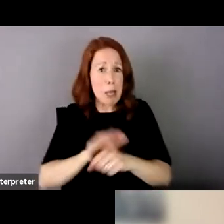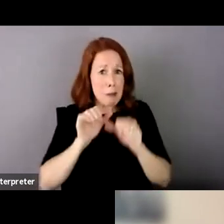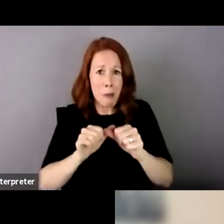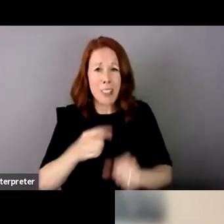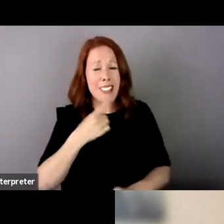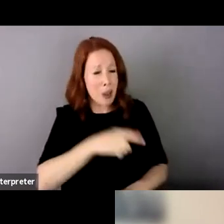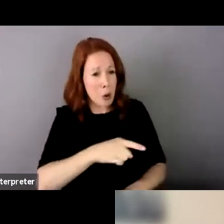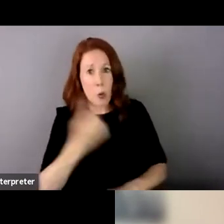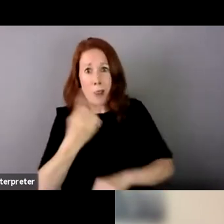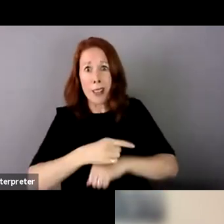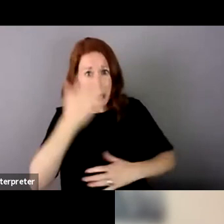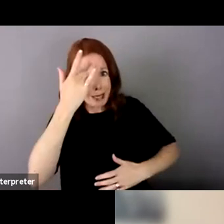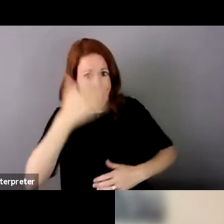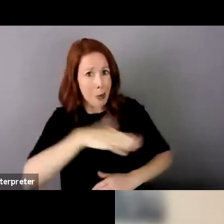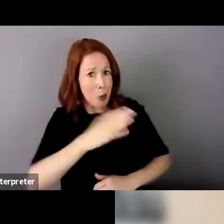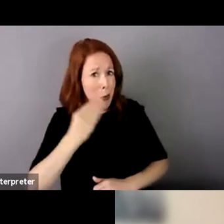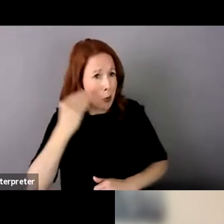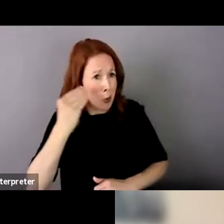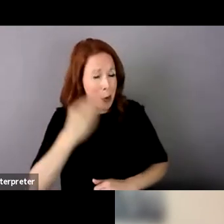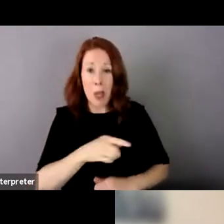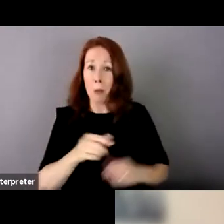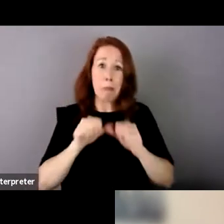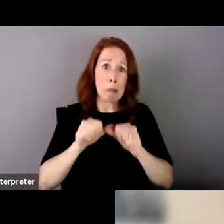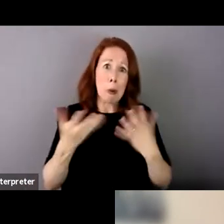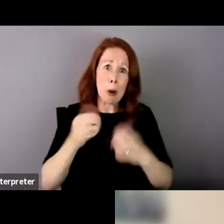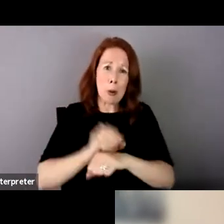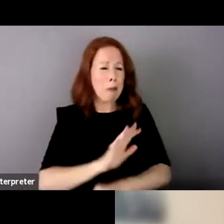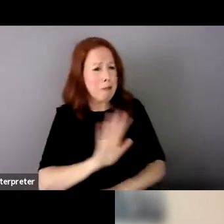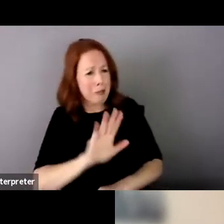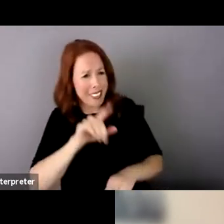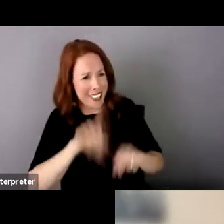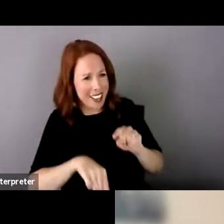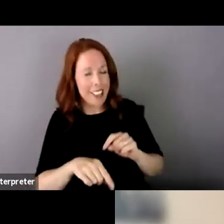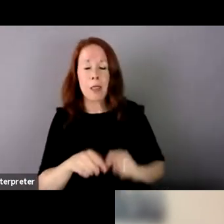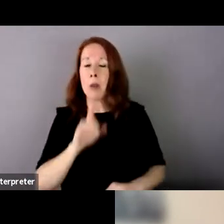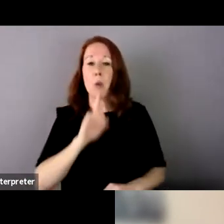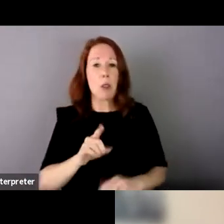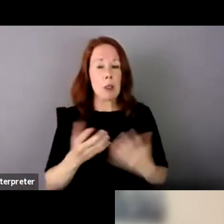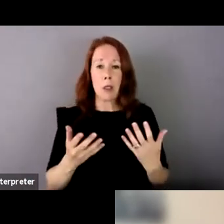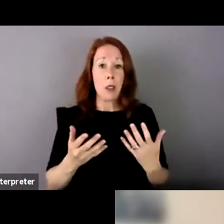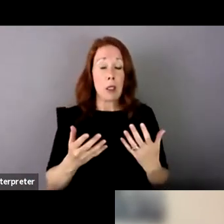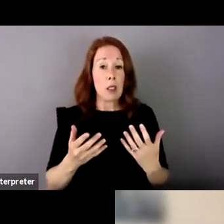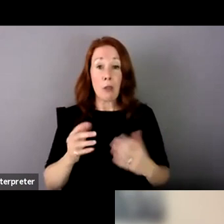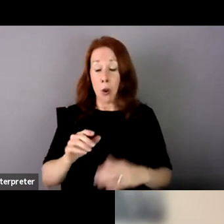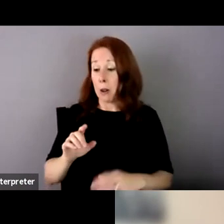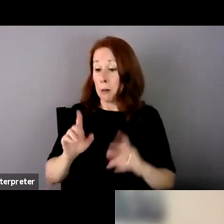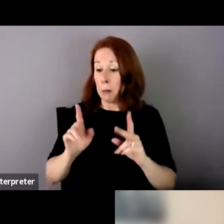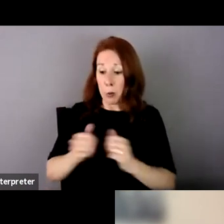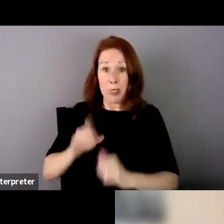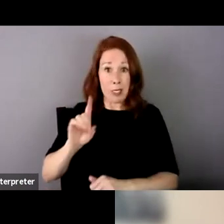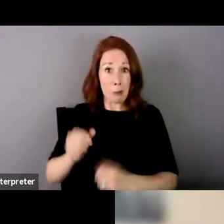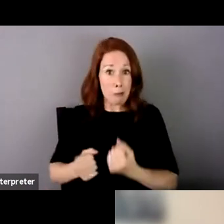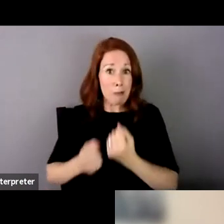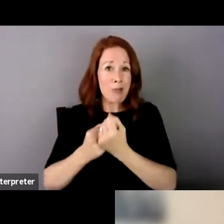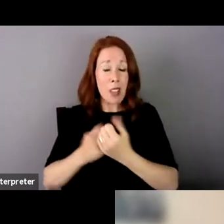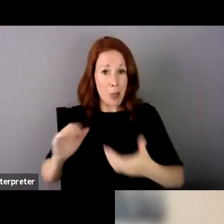And, you know, the retention rate is such, so incredible. There's just so many things that we can